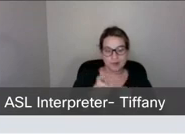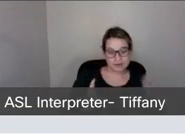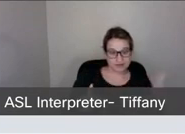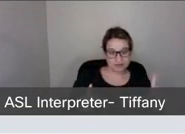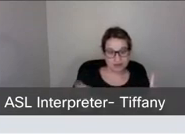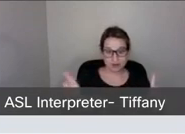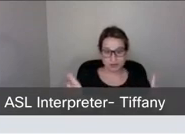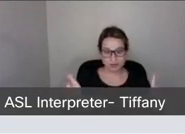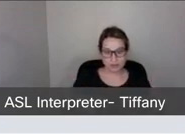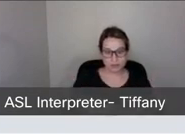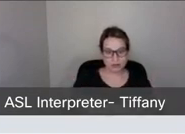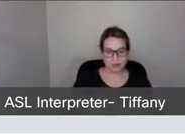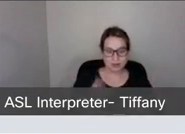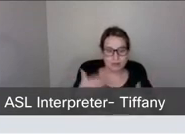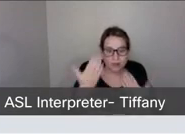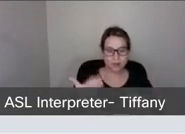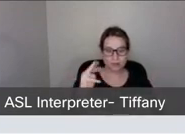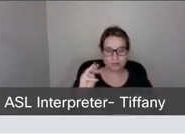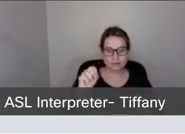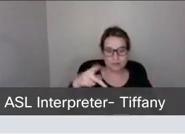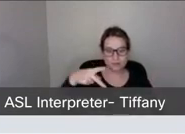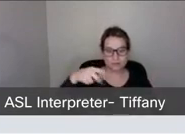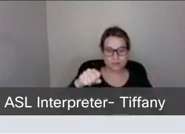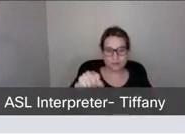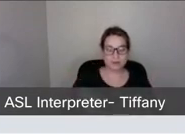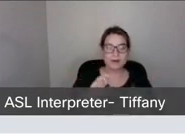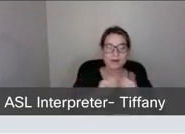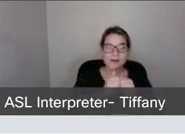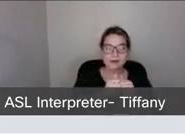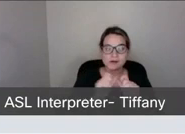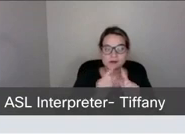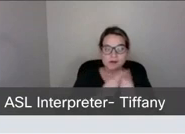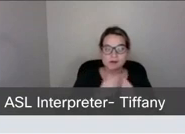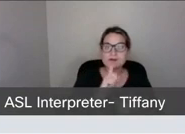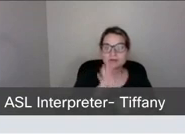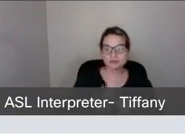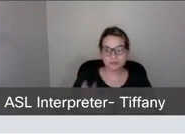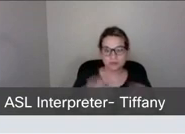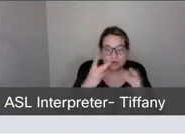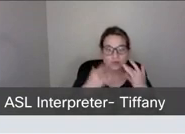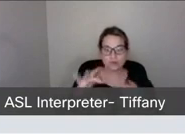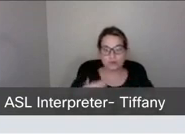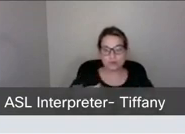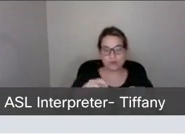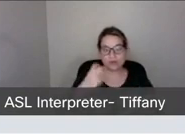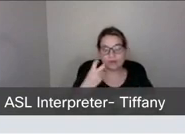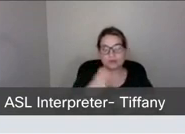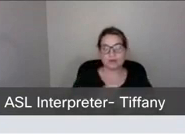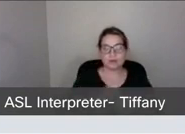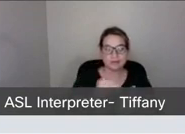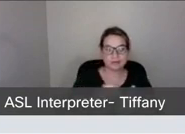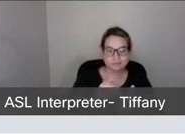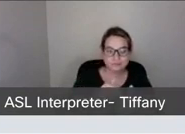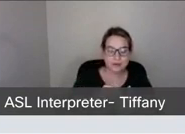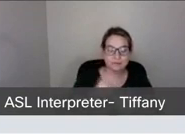Republican leaning, in the proposed draft maps. Competitive districts are essential to rural areas that are often difficult and expensive to